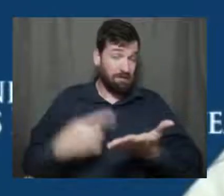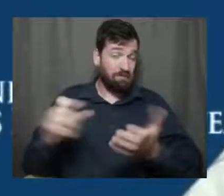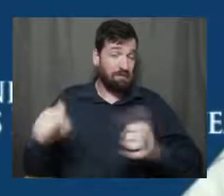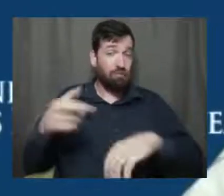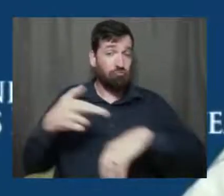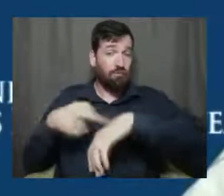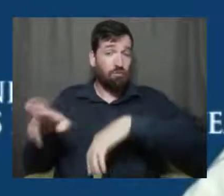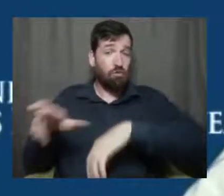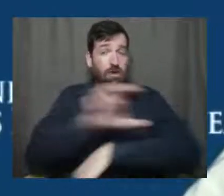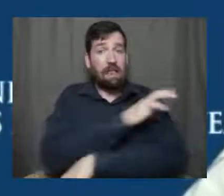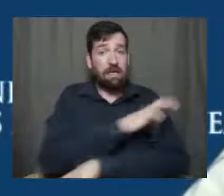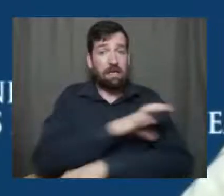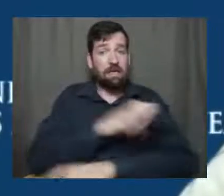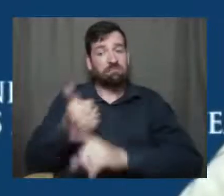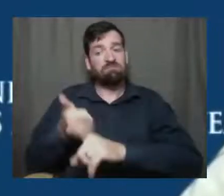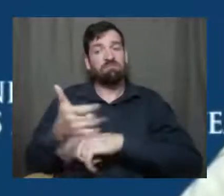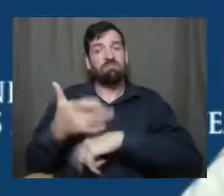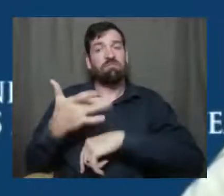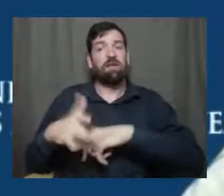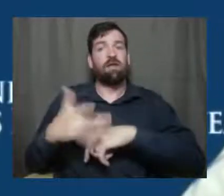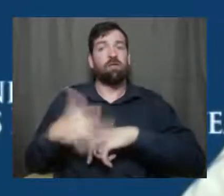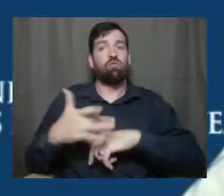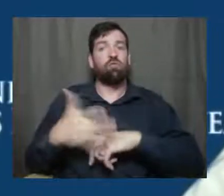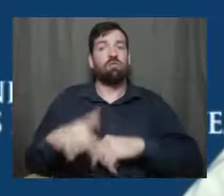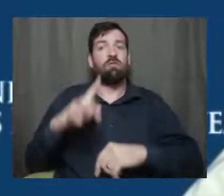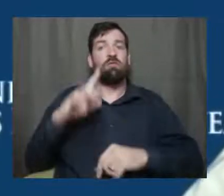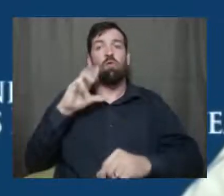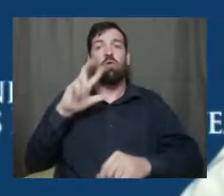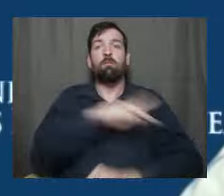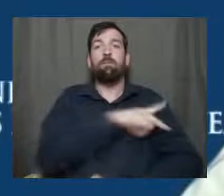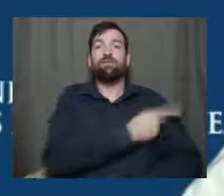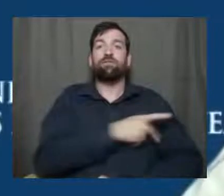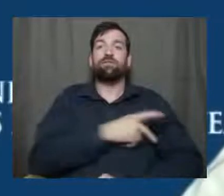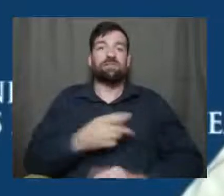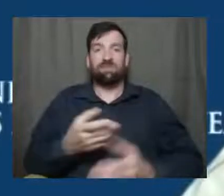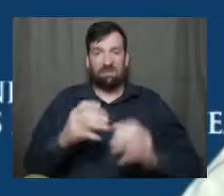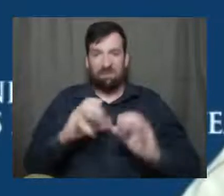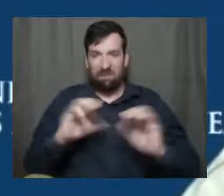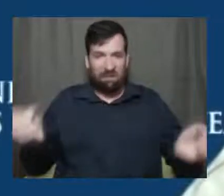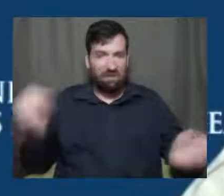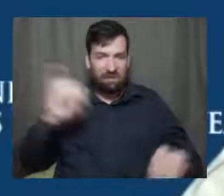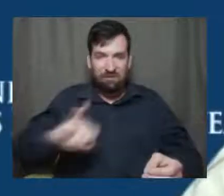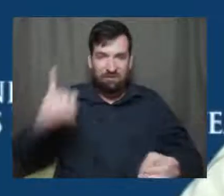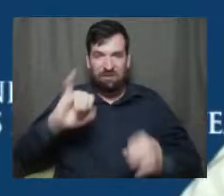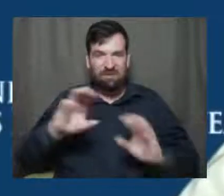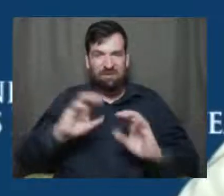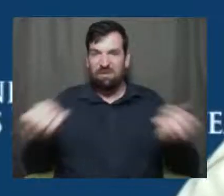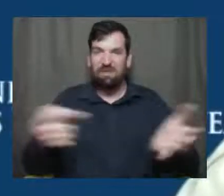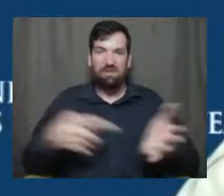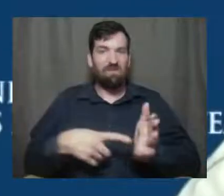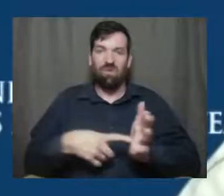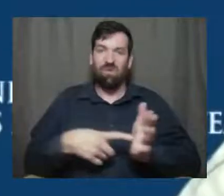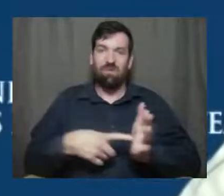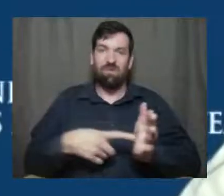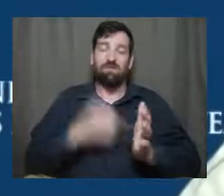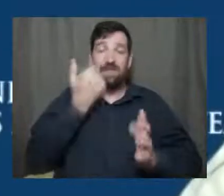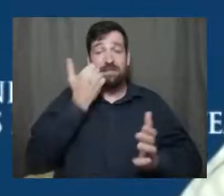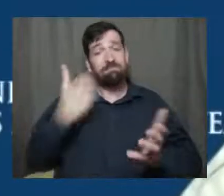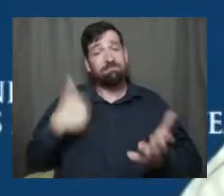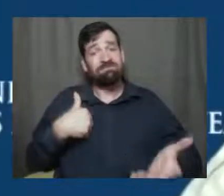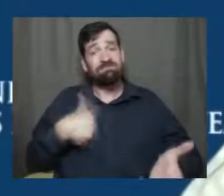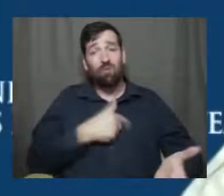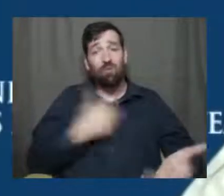clinics that are available for patients that have no means or no insurance to go to the dentist. So we're here to help